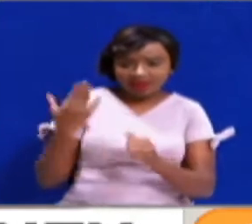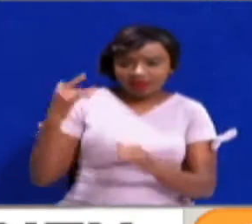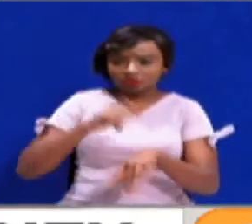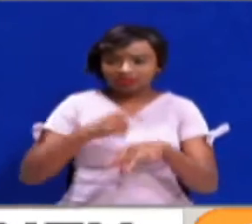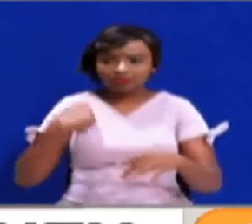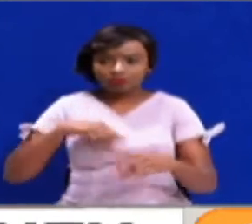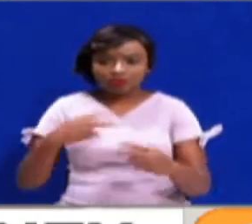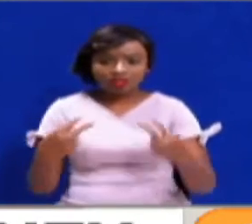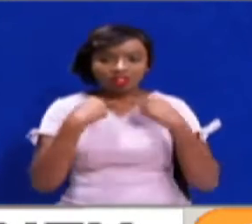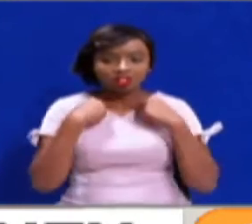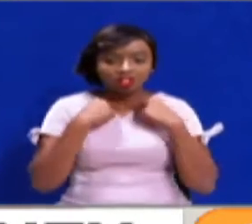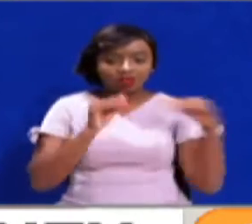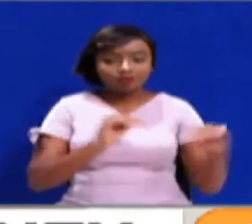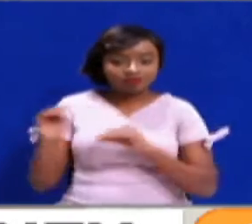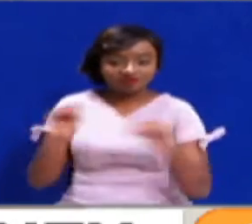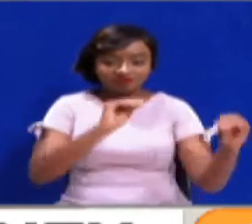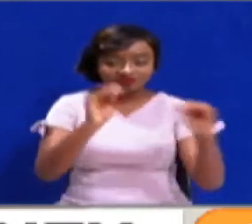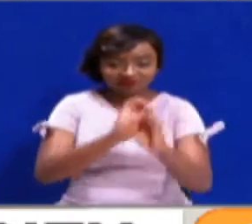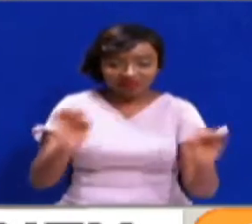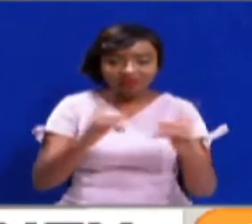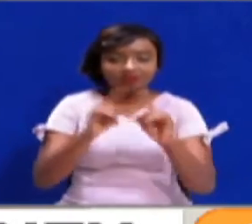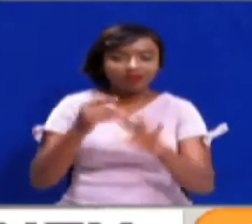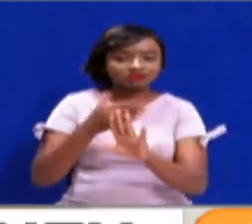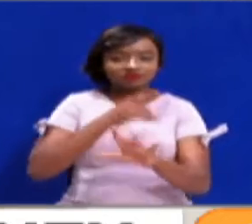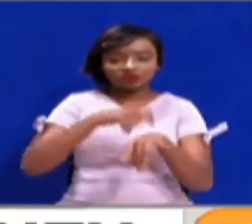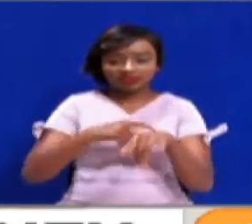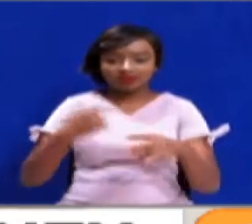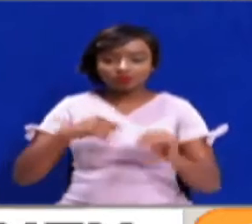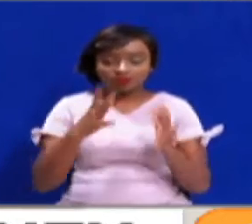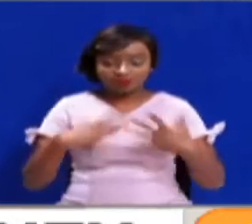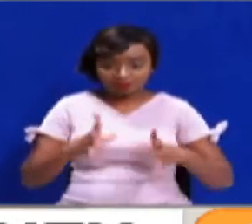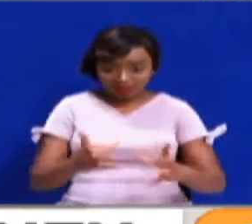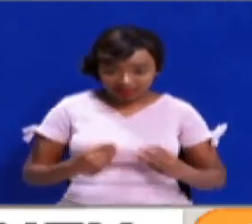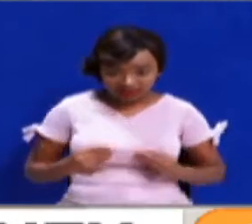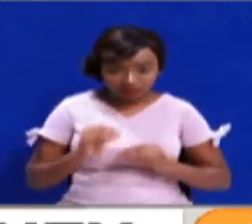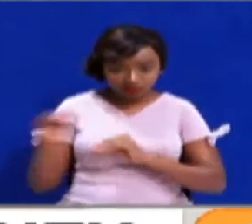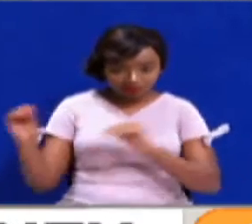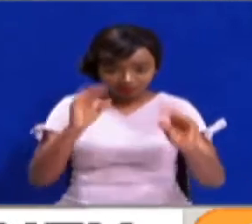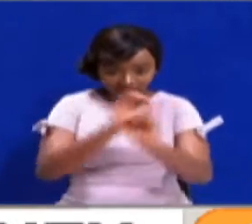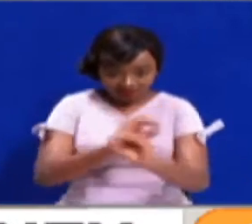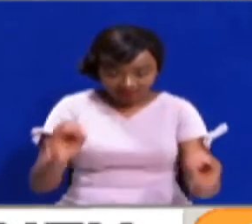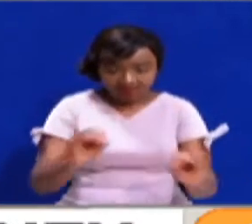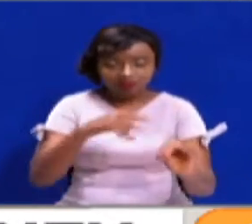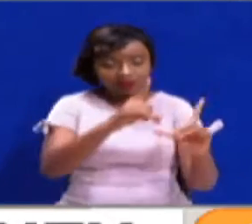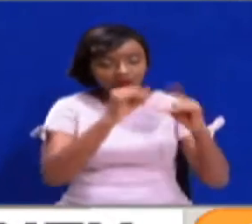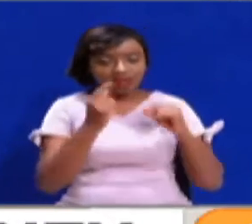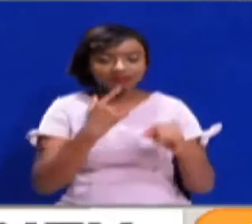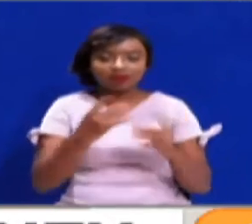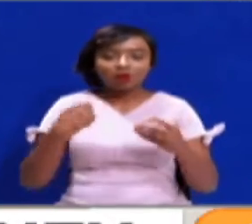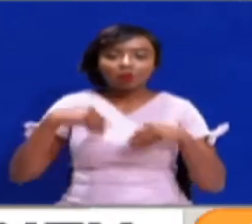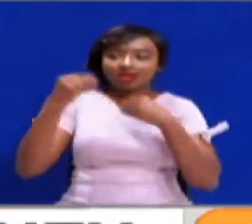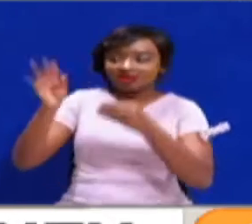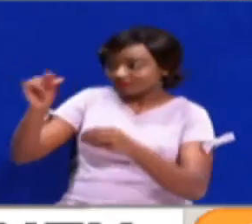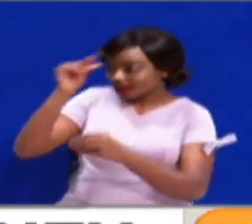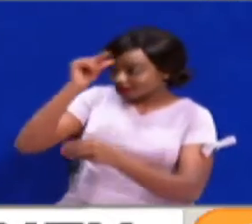under restrictions of movement. The argument when we were under restrictions of movement was that we were giving the government